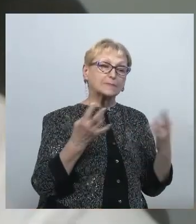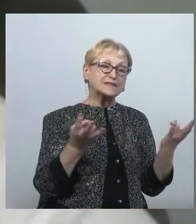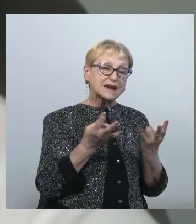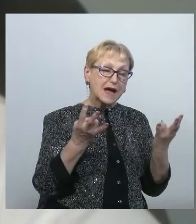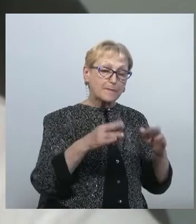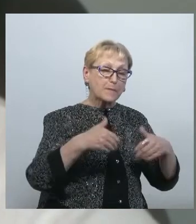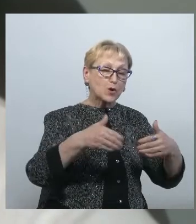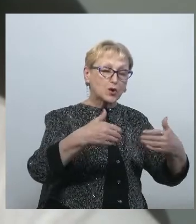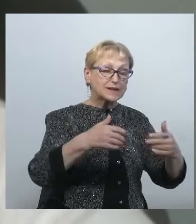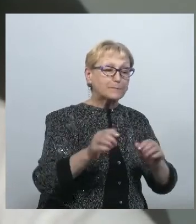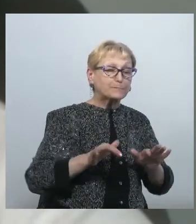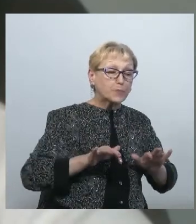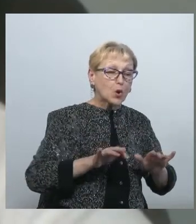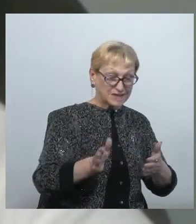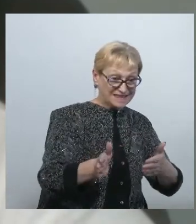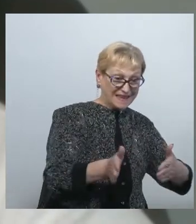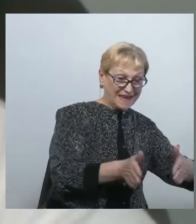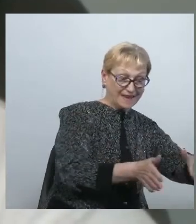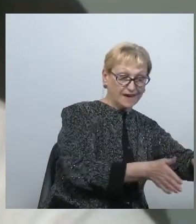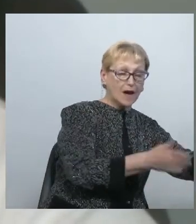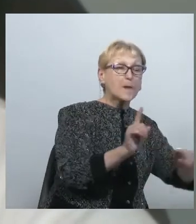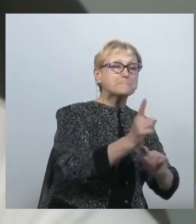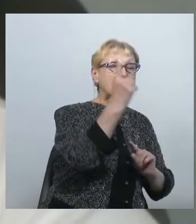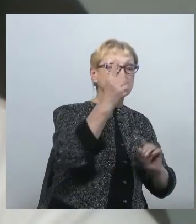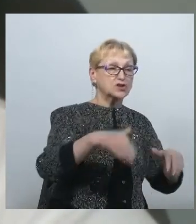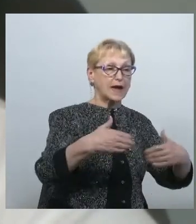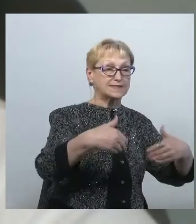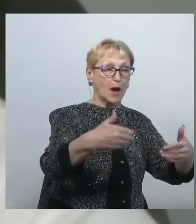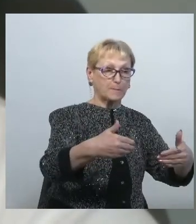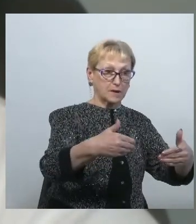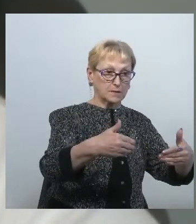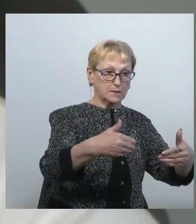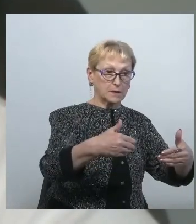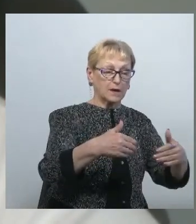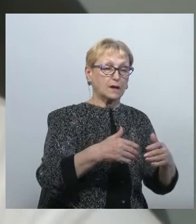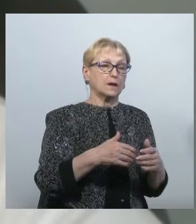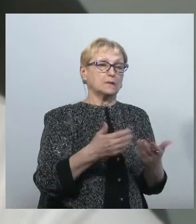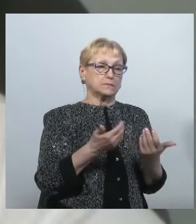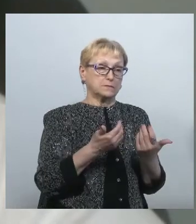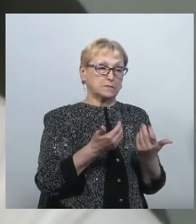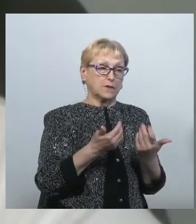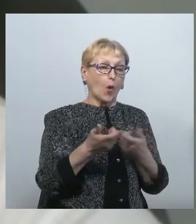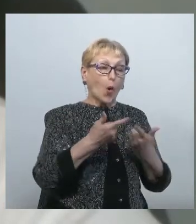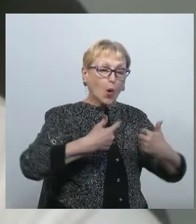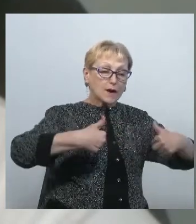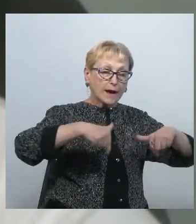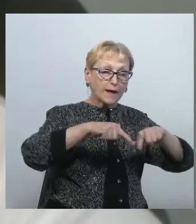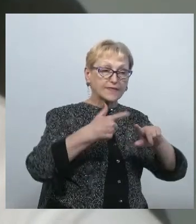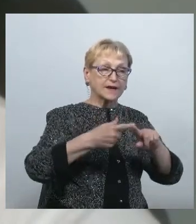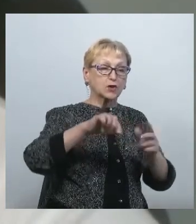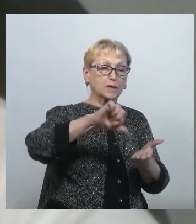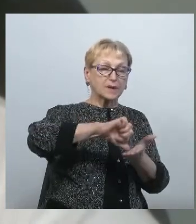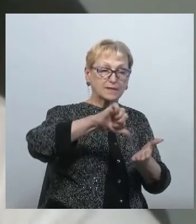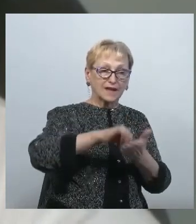trust, we need to overcome the first stage. We need our authorities responsible for